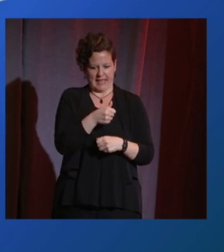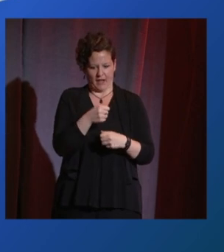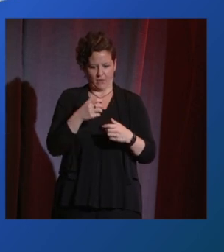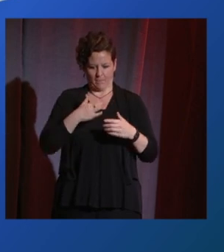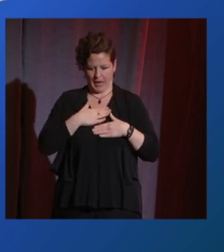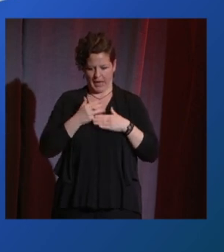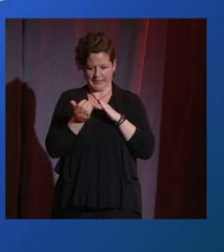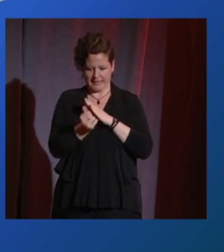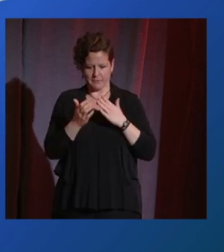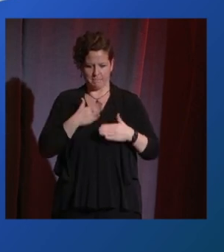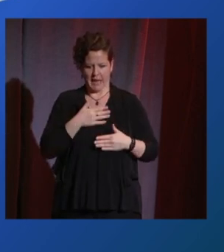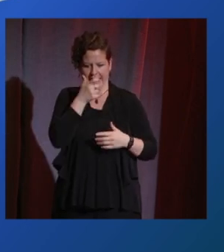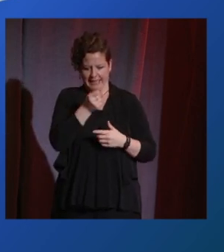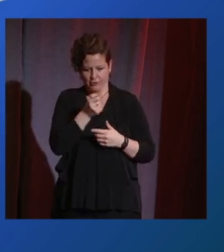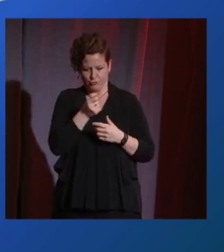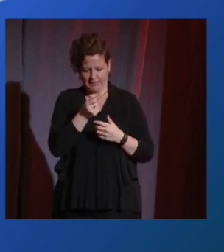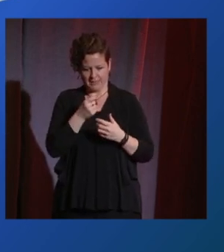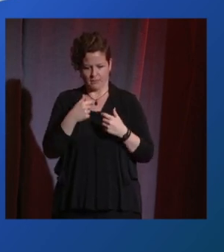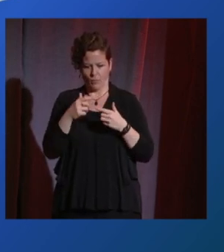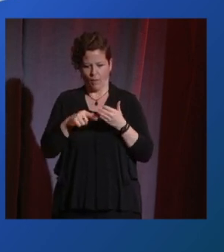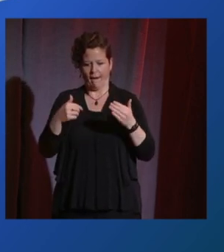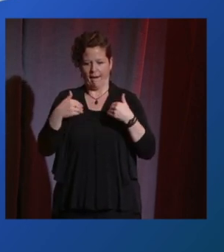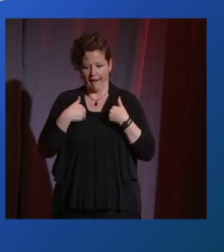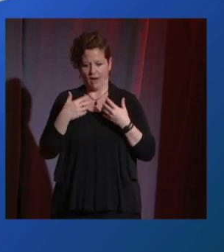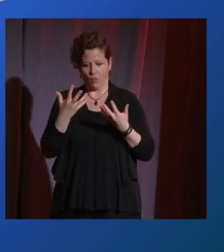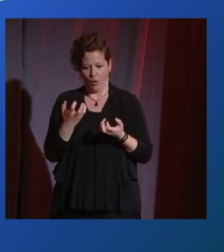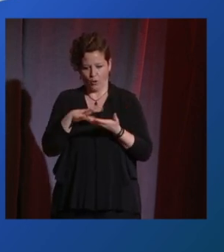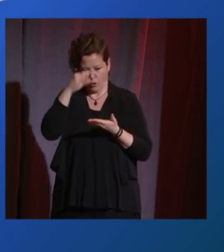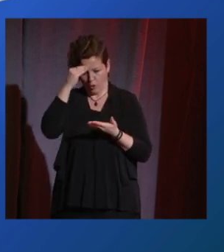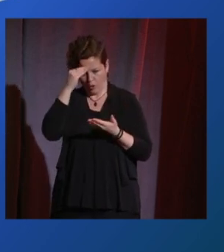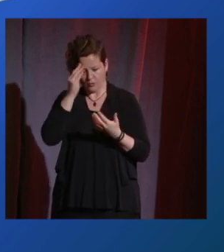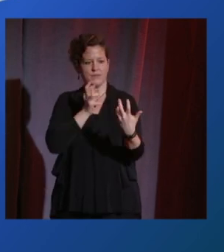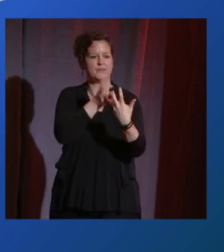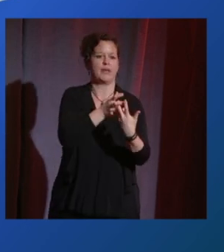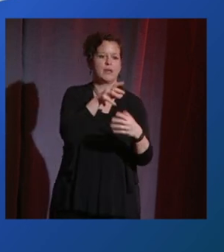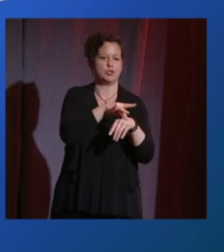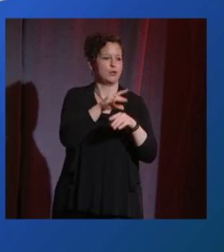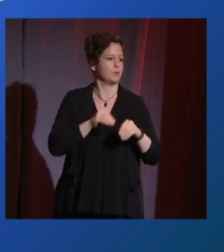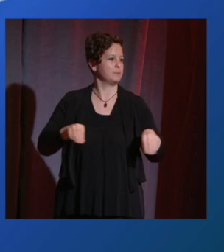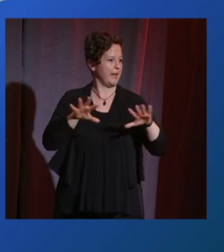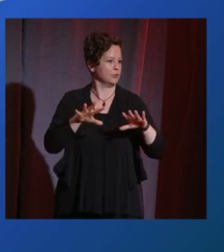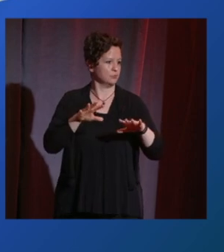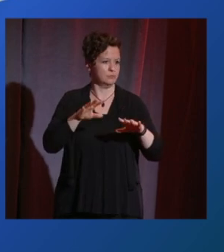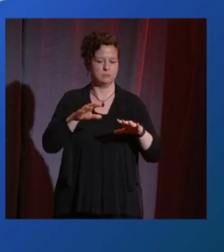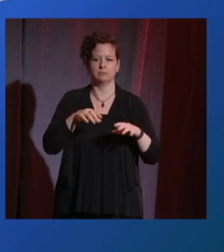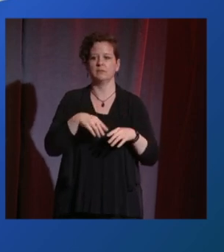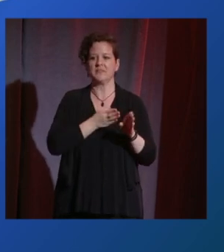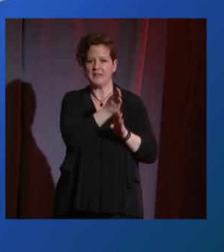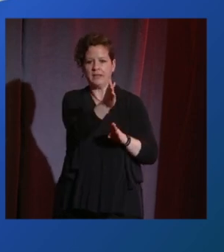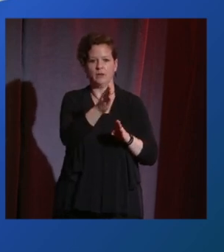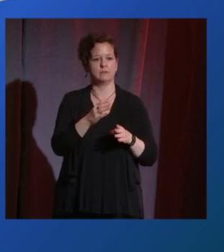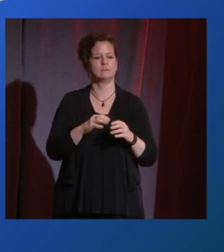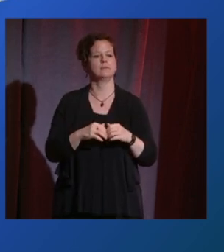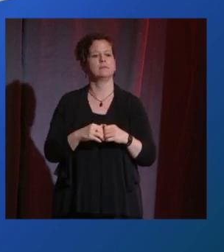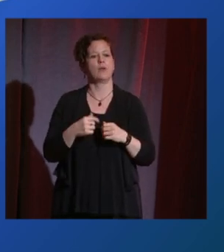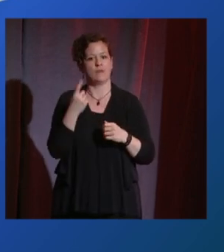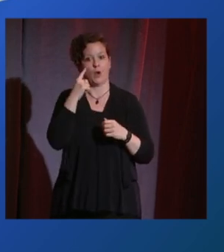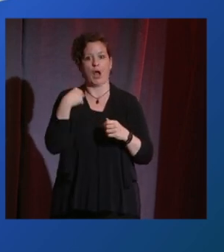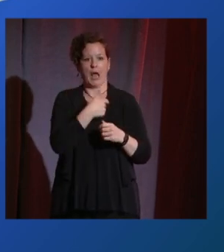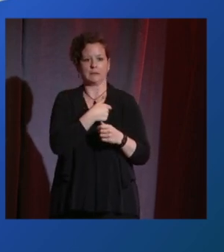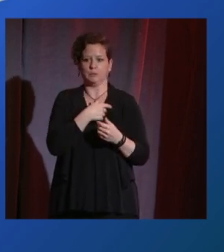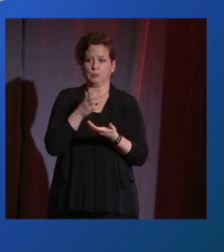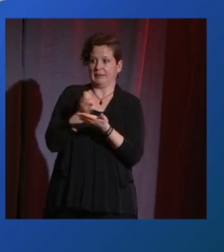working in the geospatial world uh that we could Leverage in terms of um working in this profession so think about that